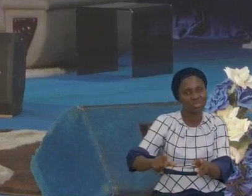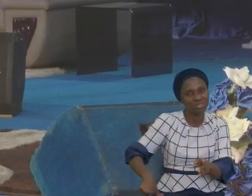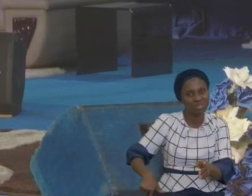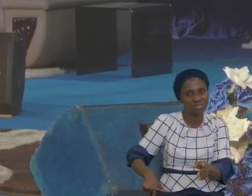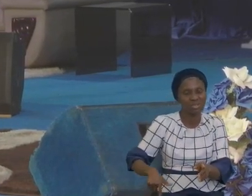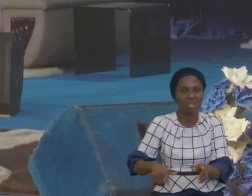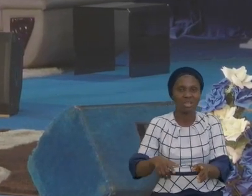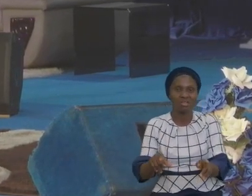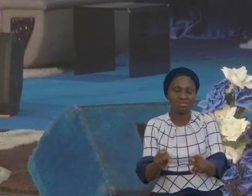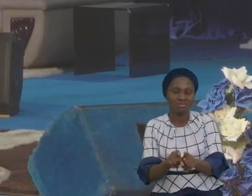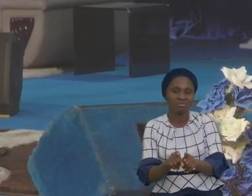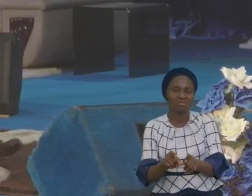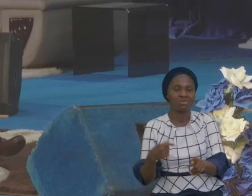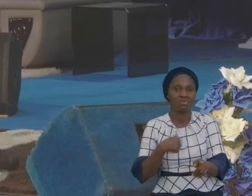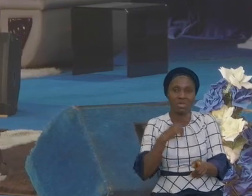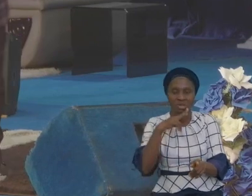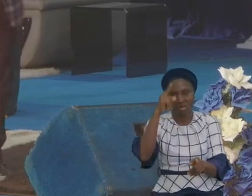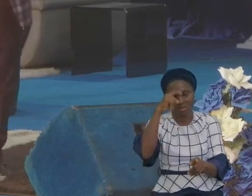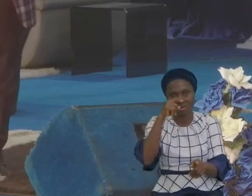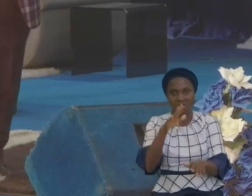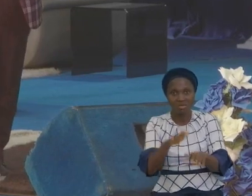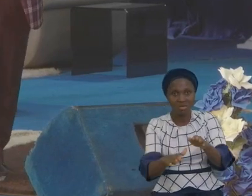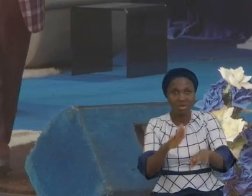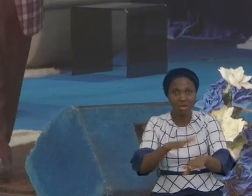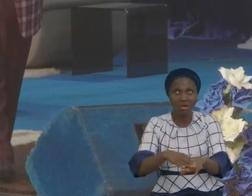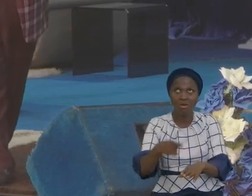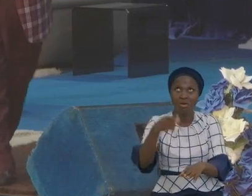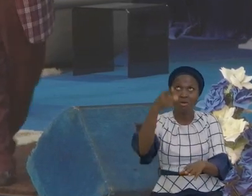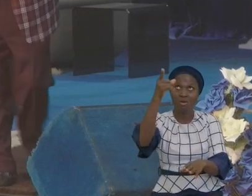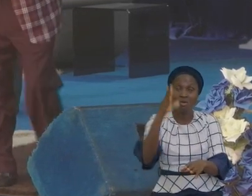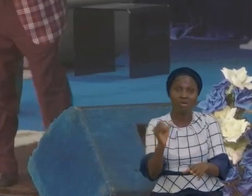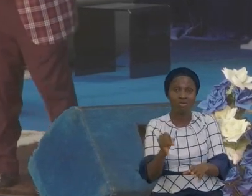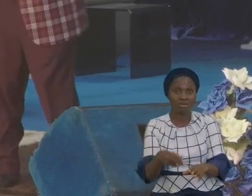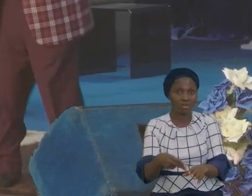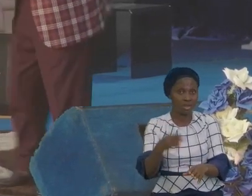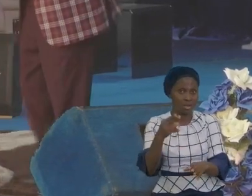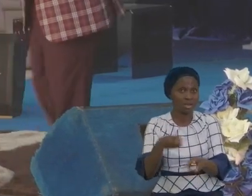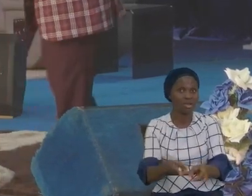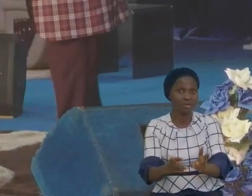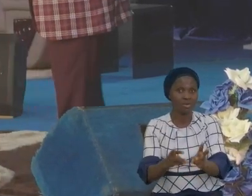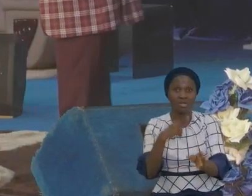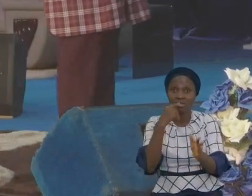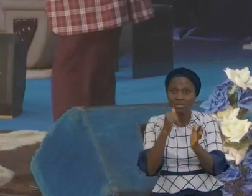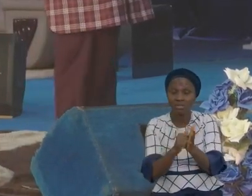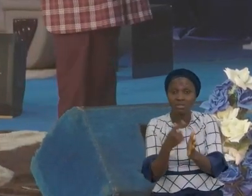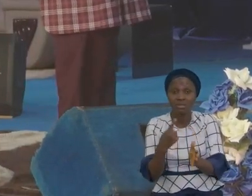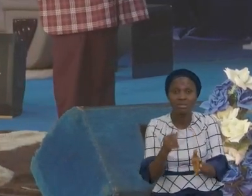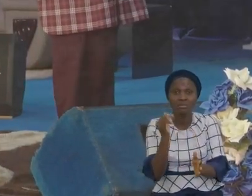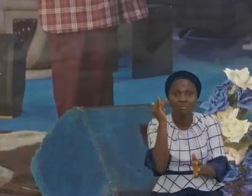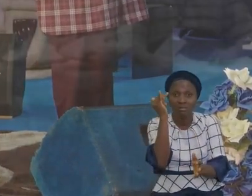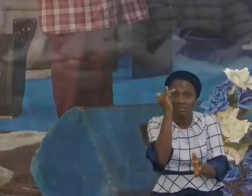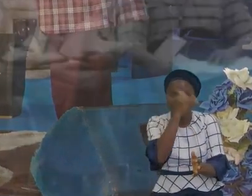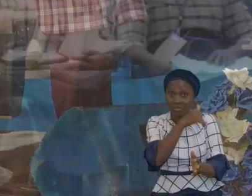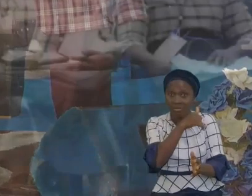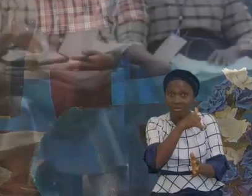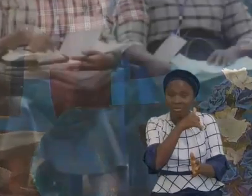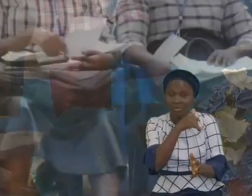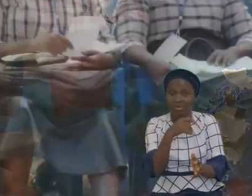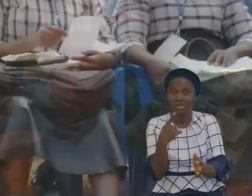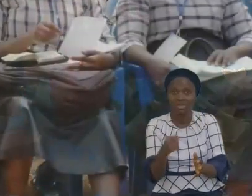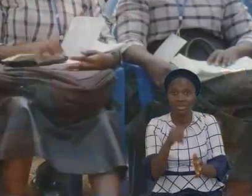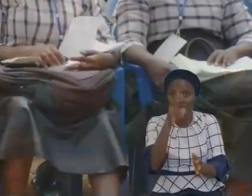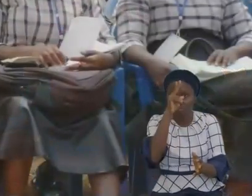And he says, the foolish, the ignorant, the baby, the one who doesn't